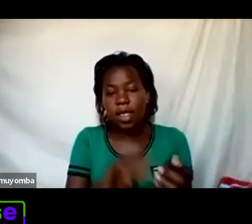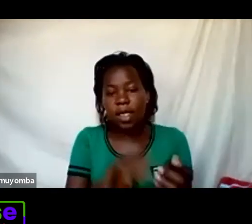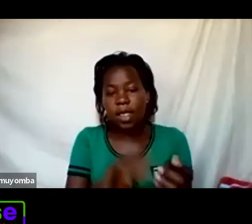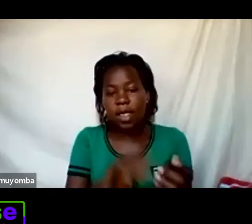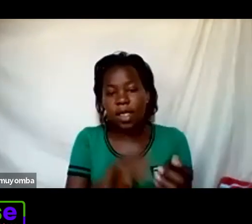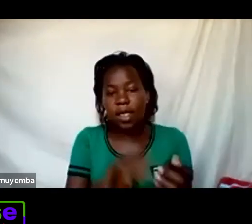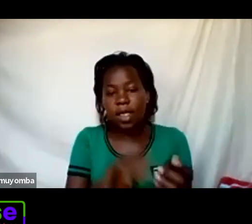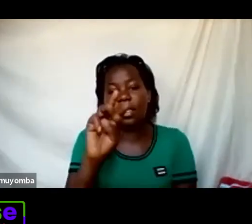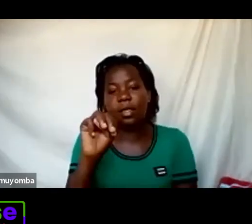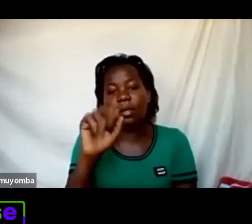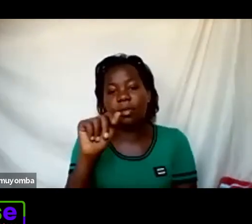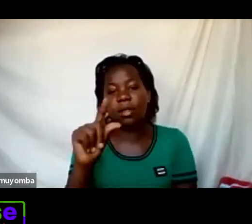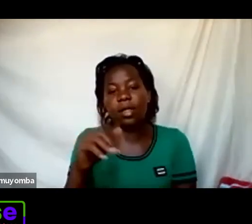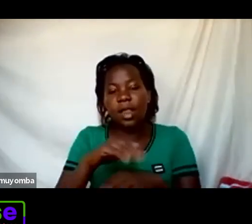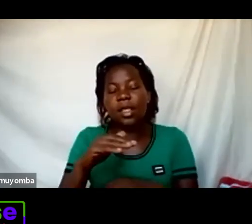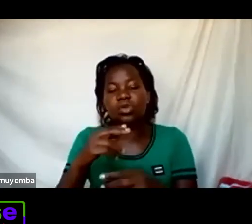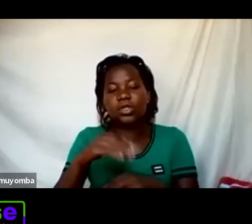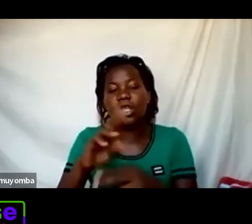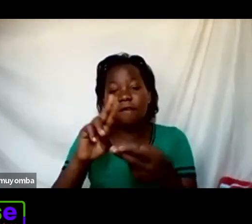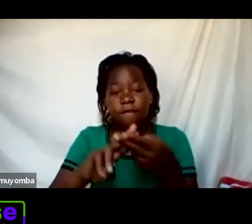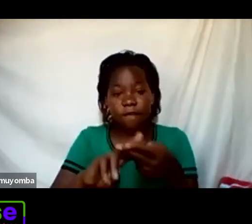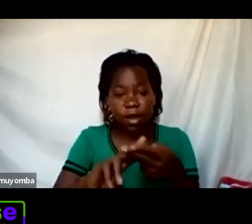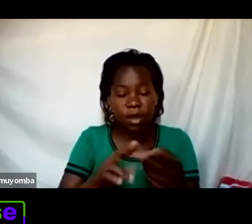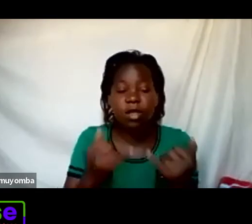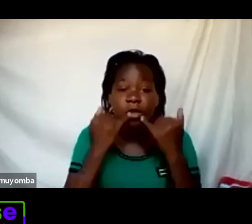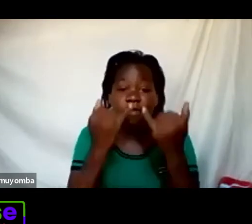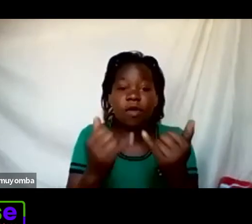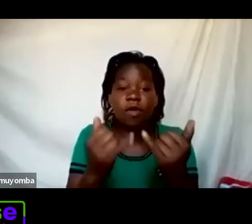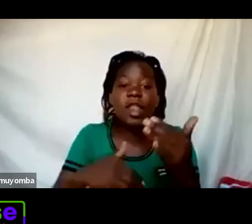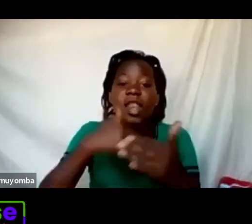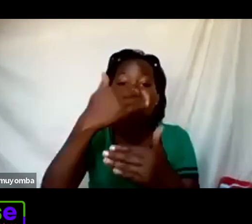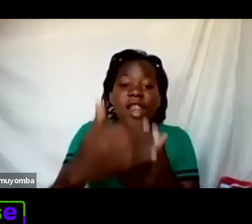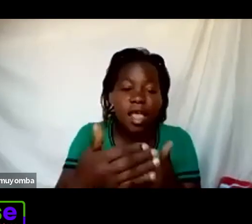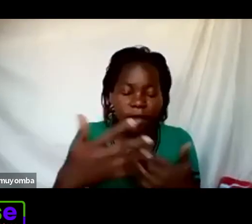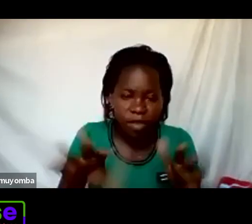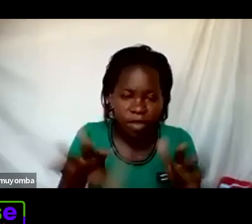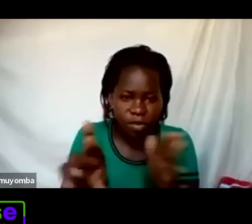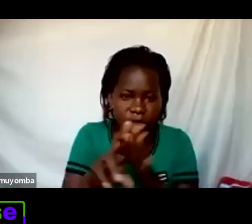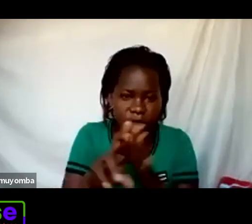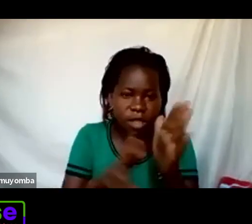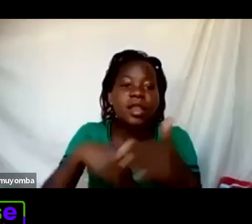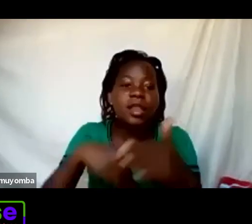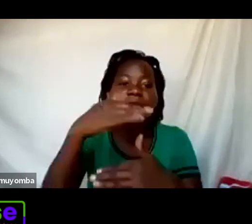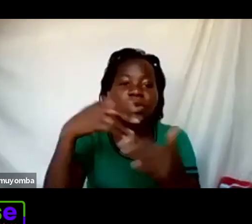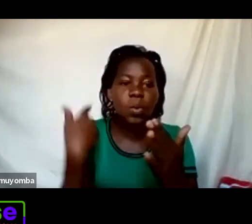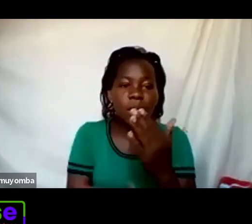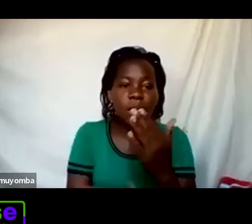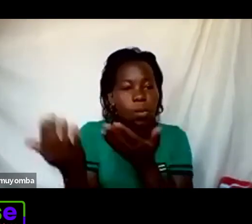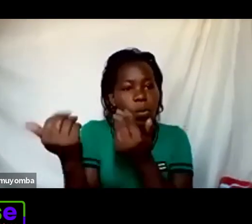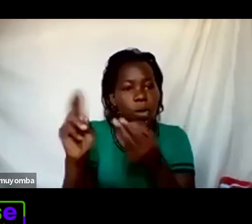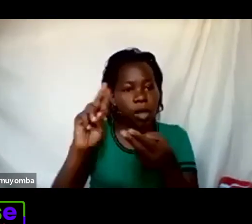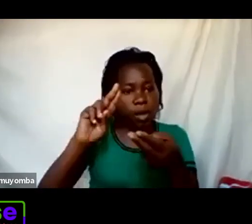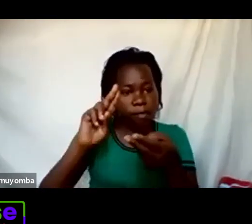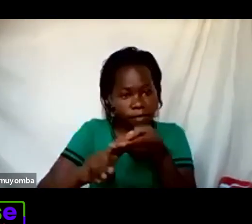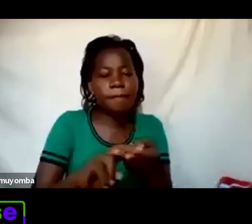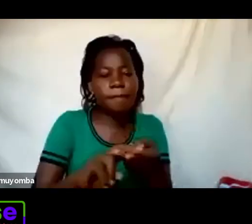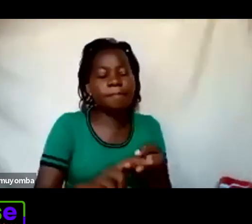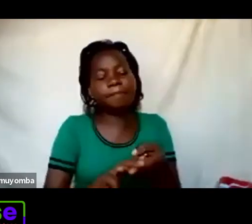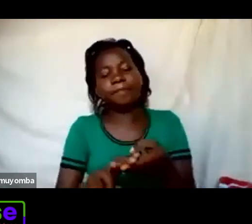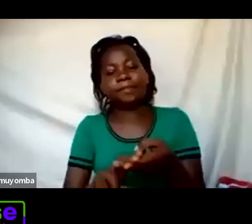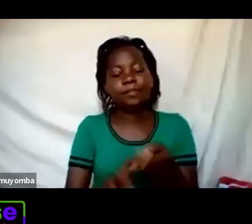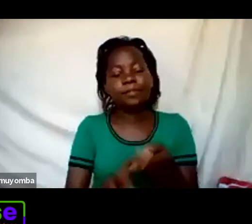will let you know of the next phase. The next phase is the master classes, but we're already seeing that some of the ideas